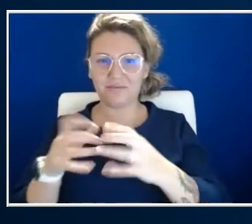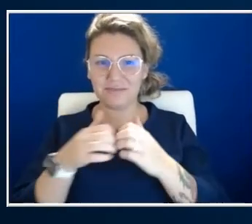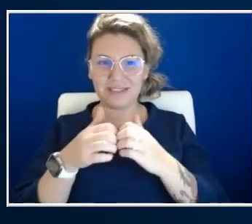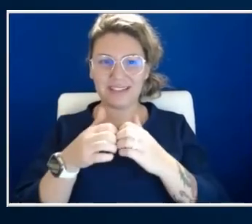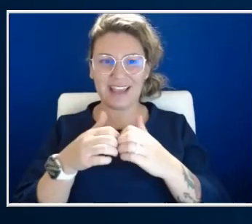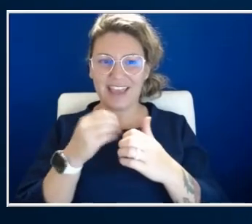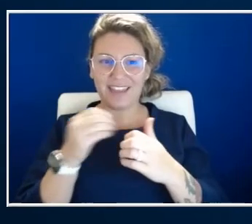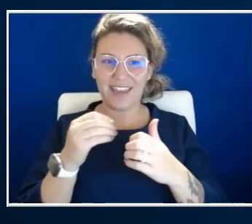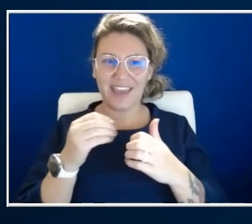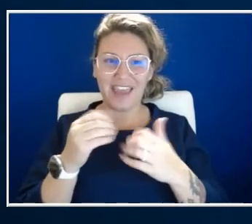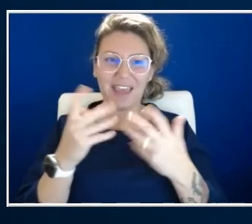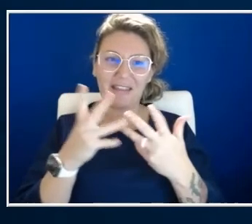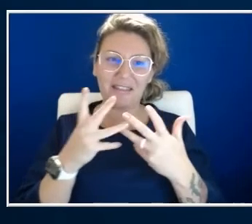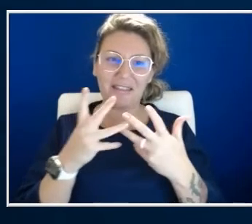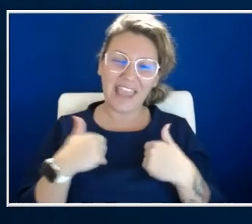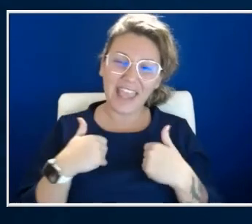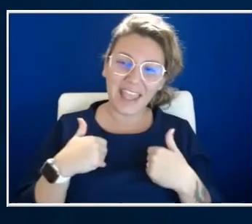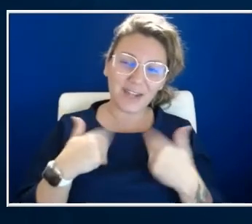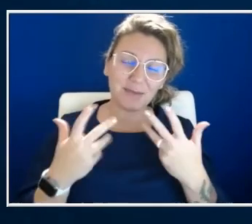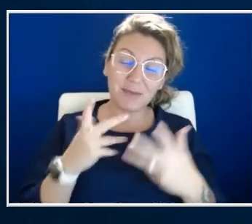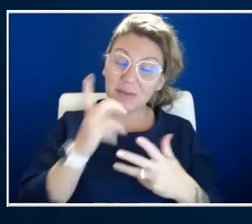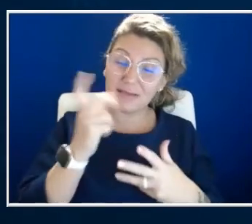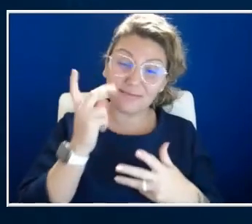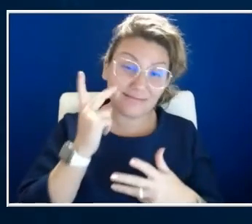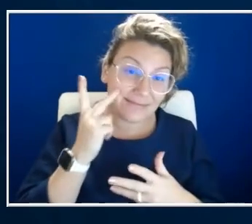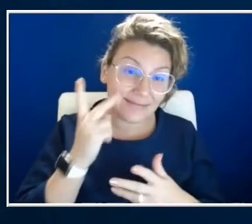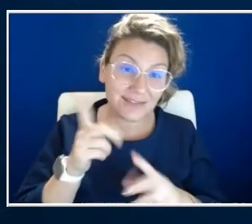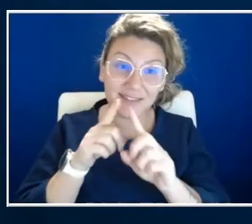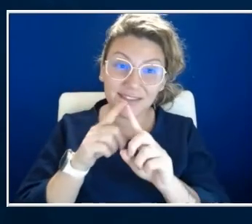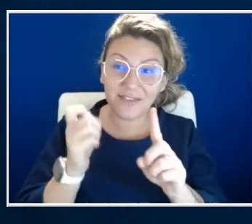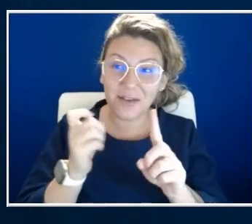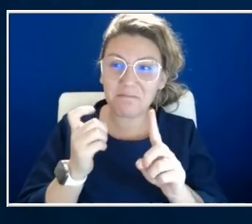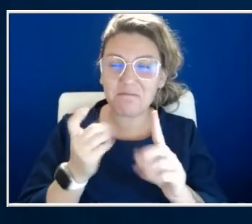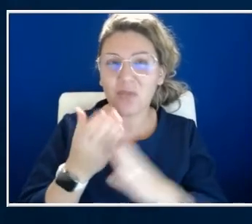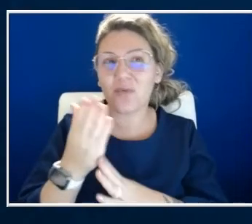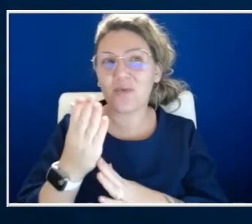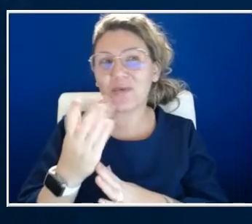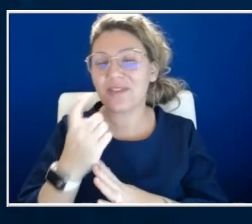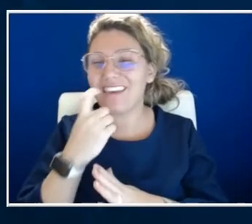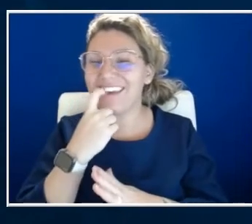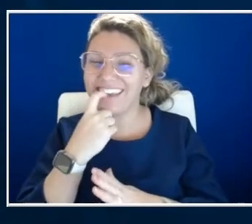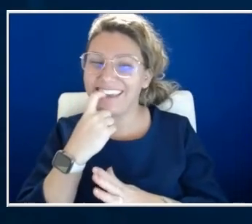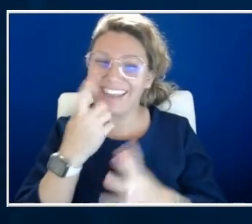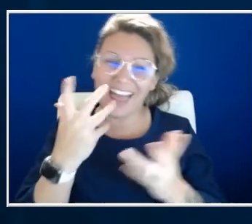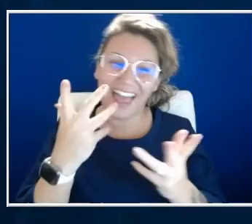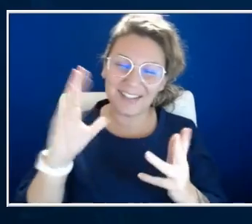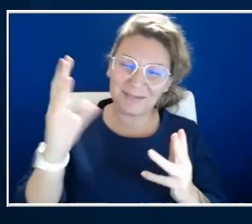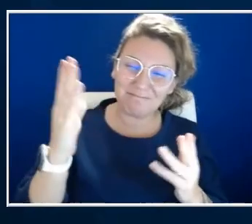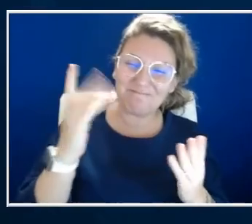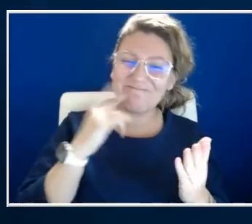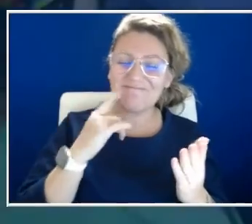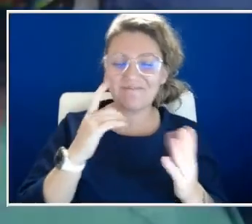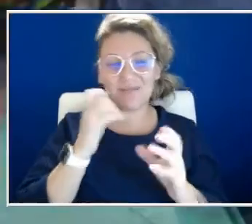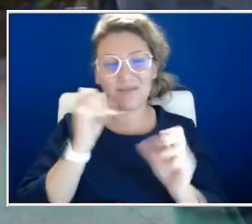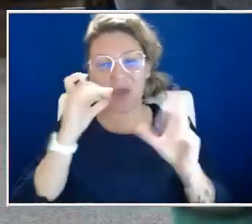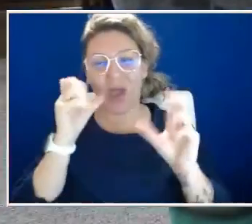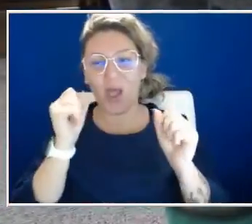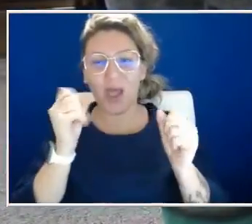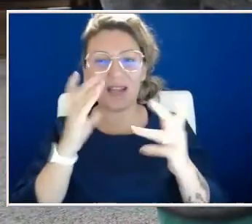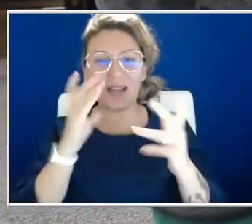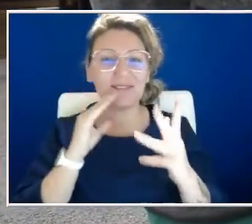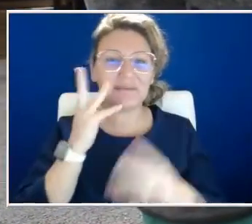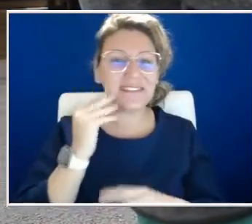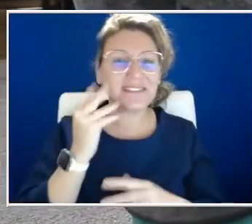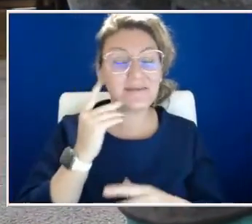softer side of the animals that maybe you don't see through the glass. So I think it was just an awesome experience. Really well said, through the glass, because you're